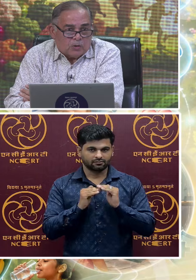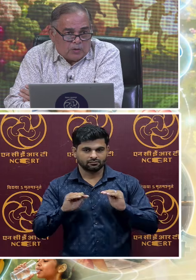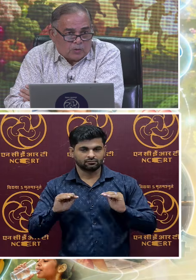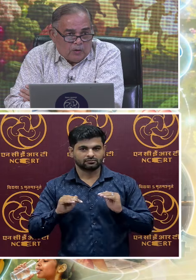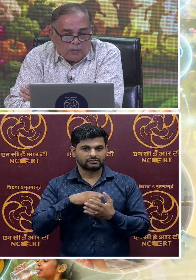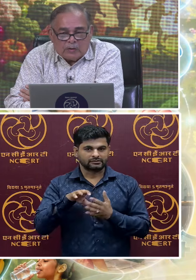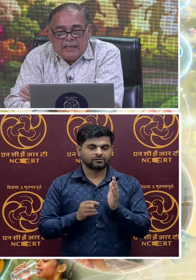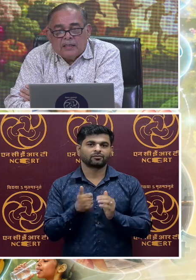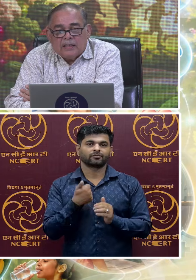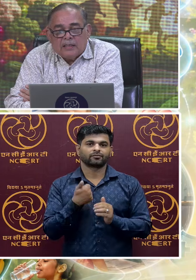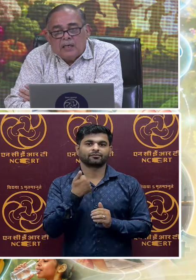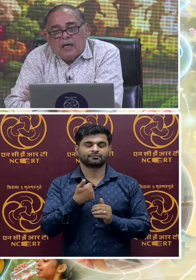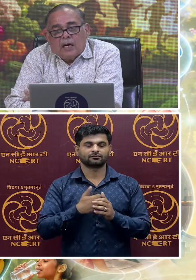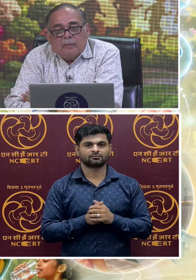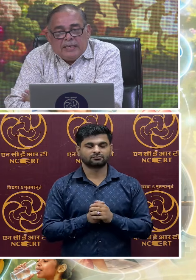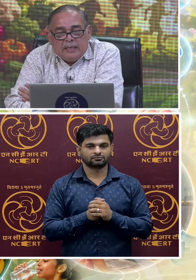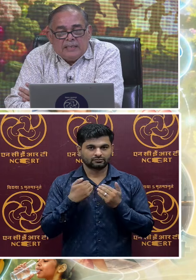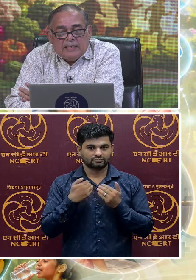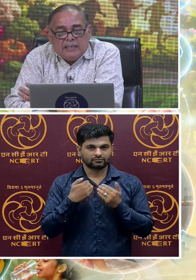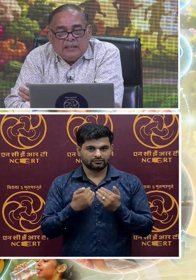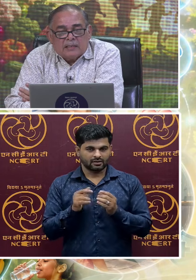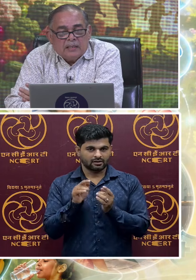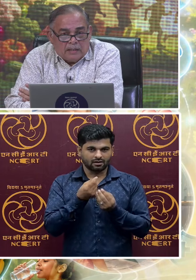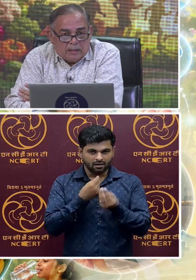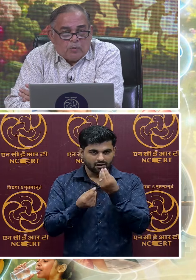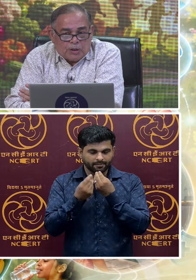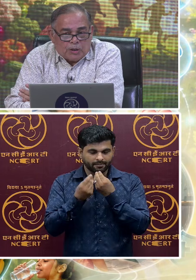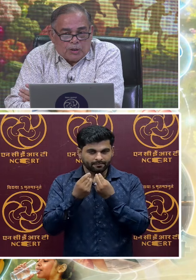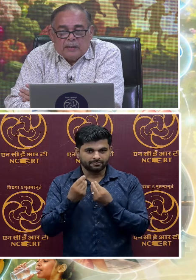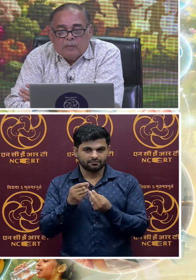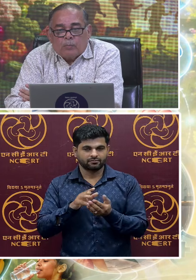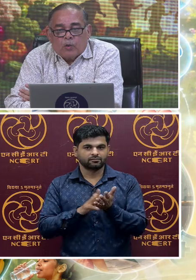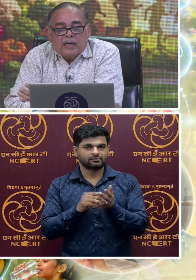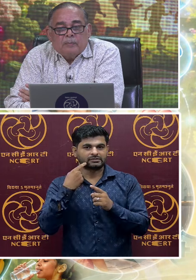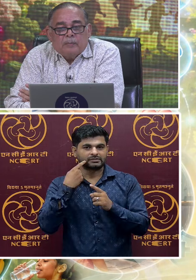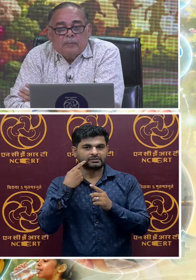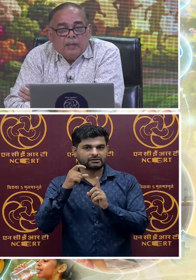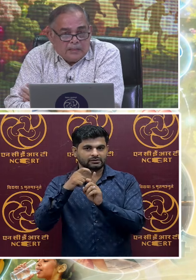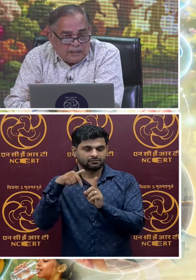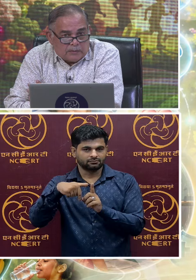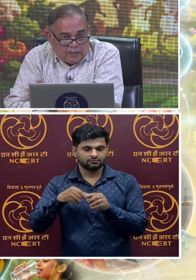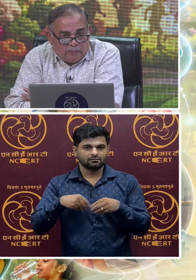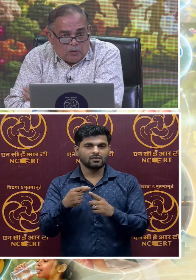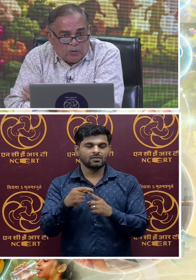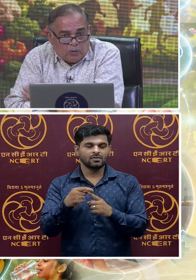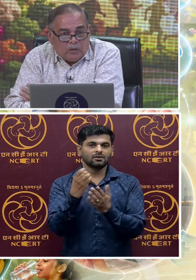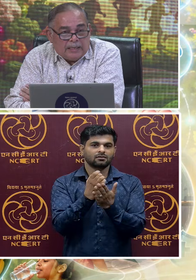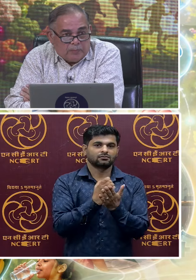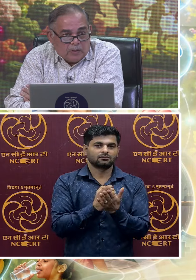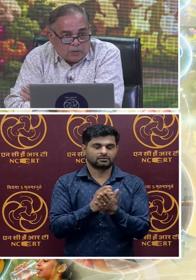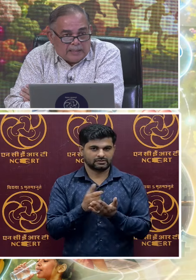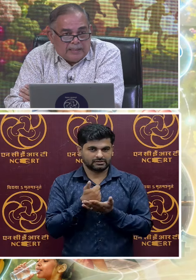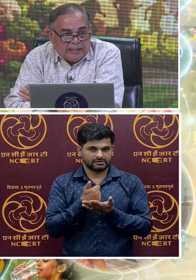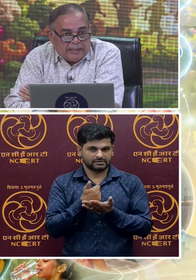is good. For that, midday meals, the portion program is a very good